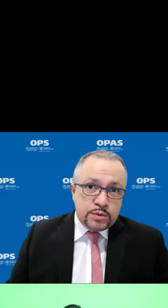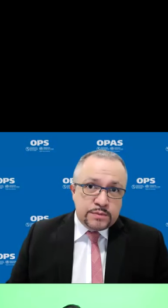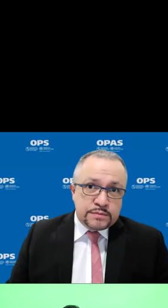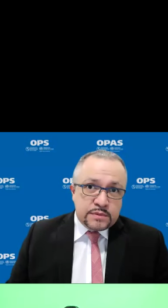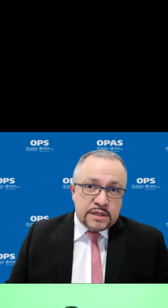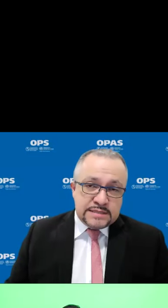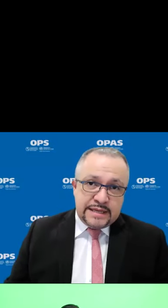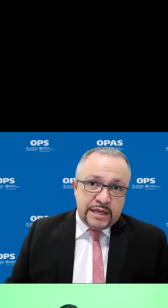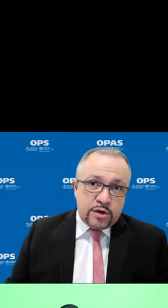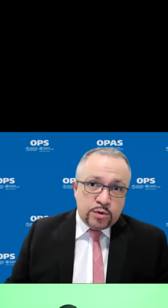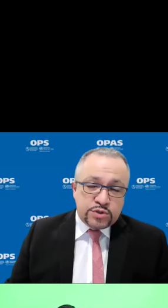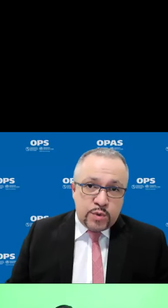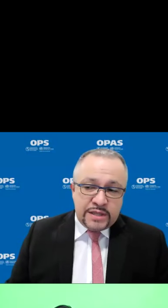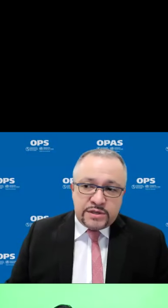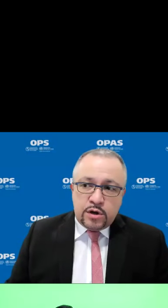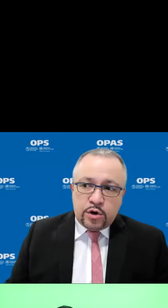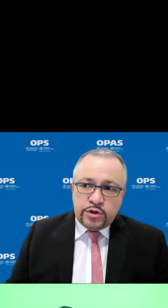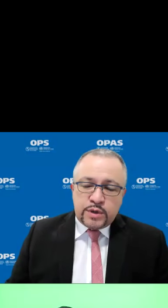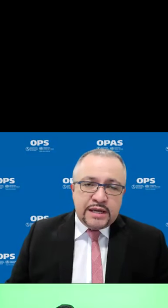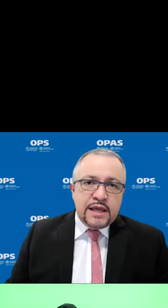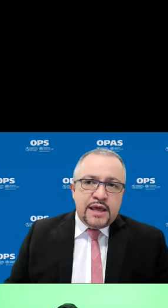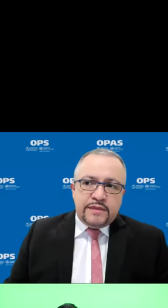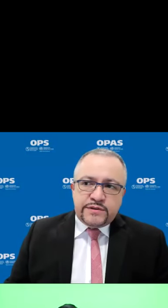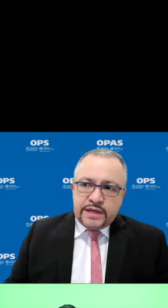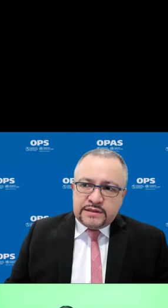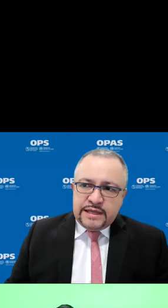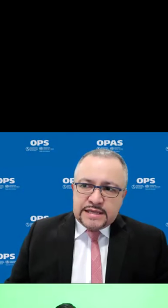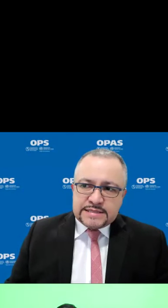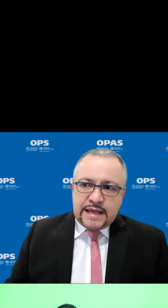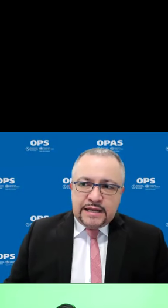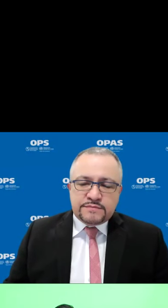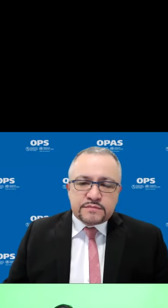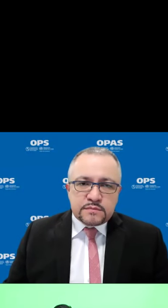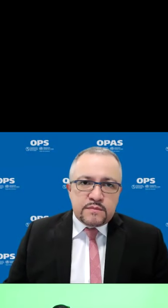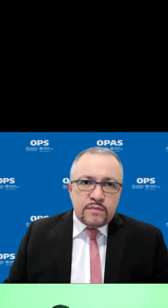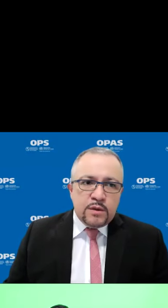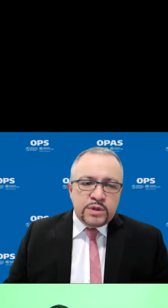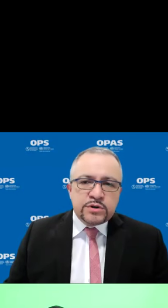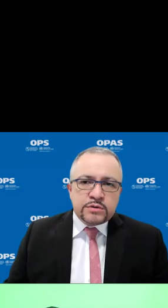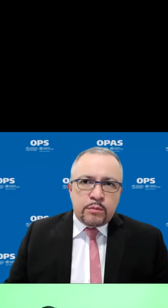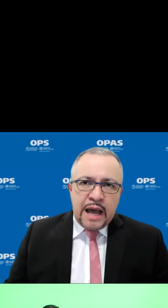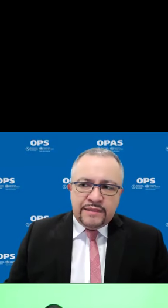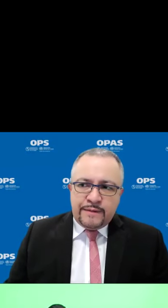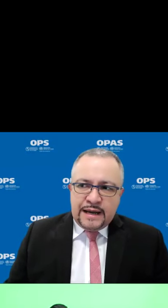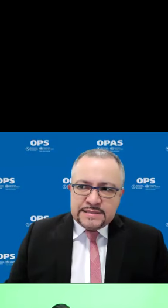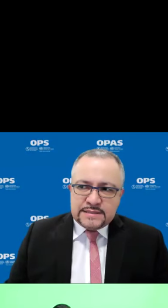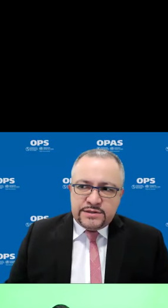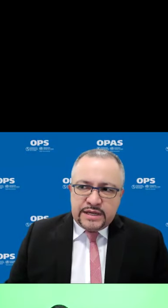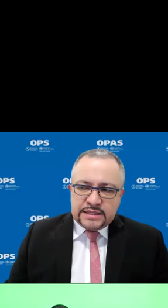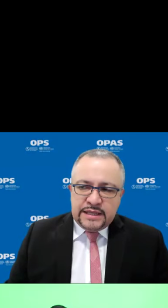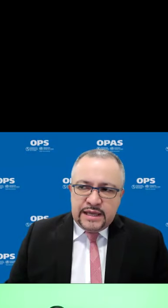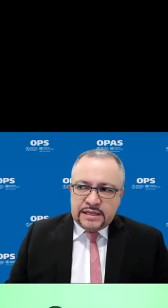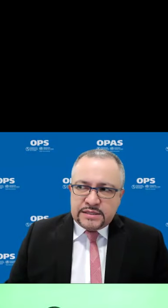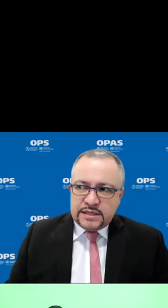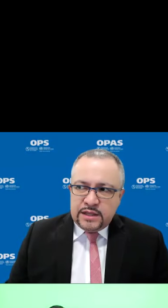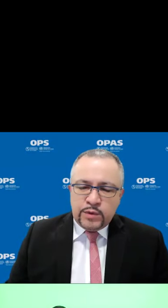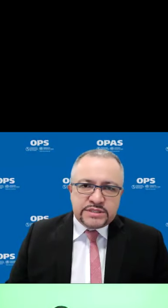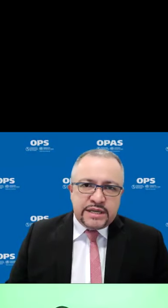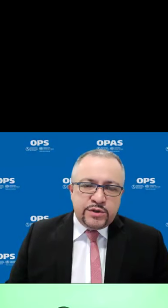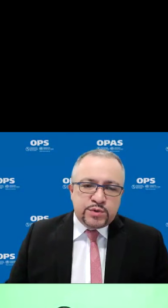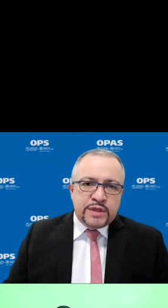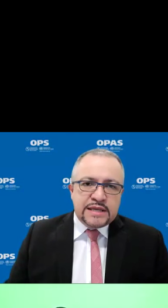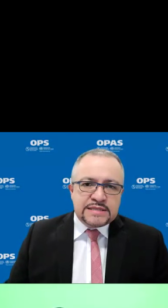2. Is the key code to enter, or you can directly scan with your mobile device directly and it